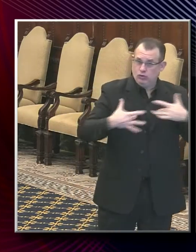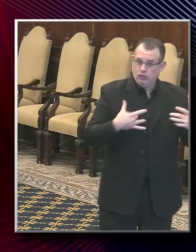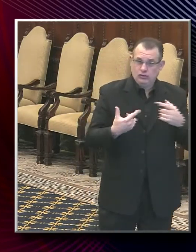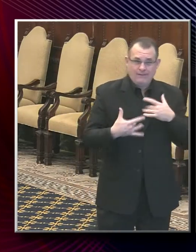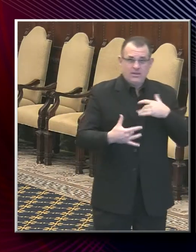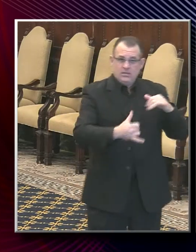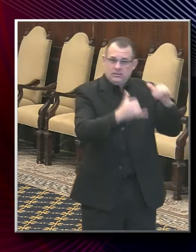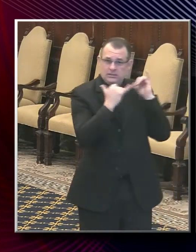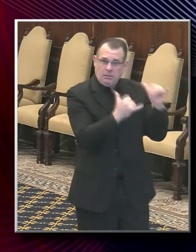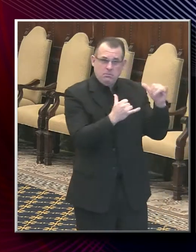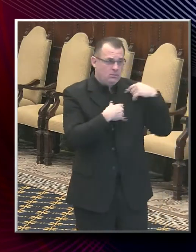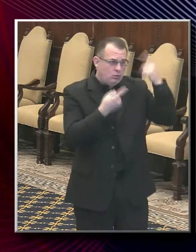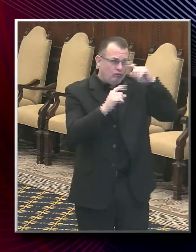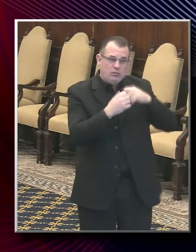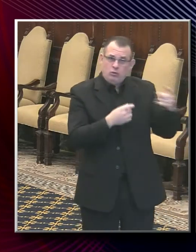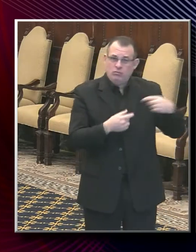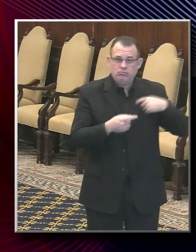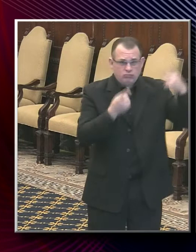Okay, thank you guys.